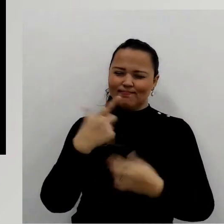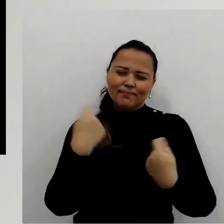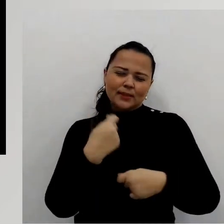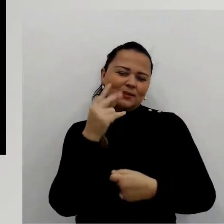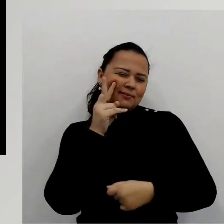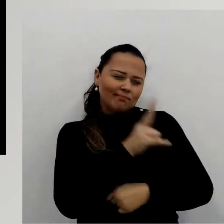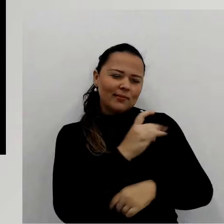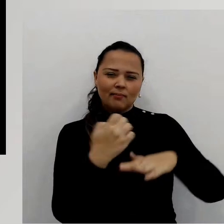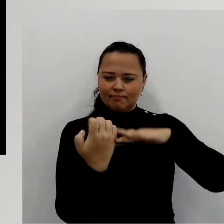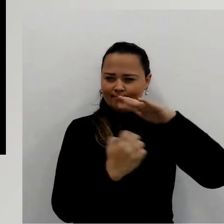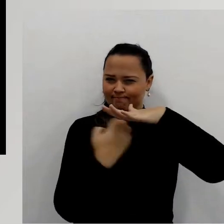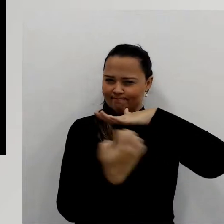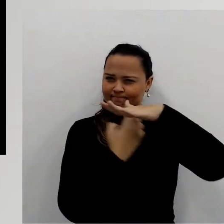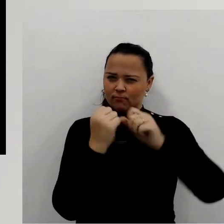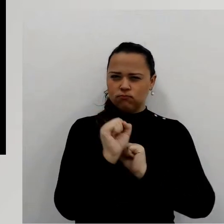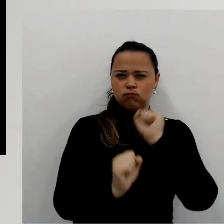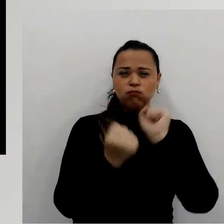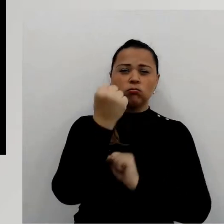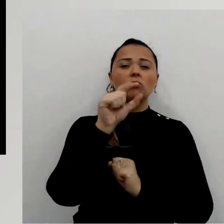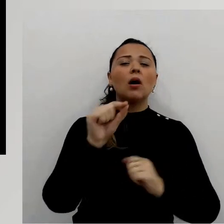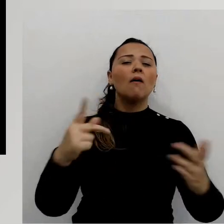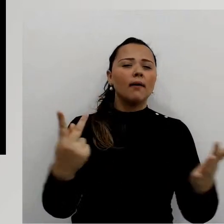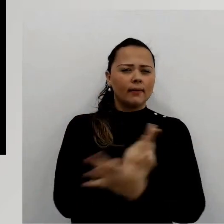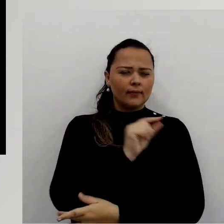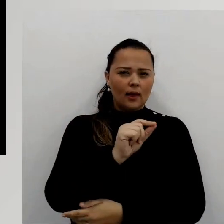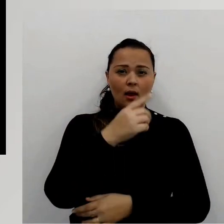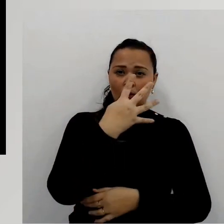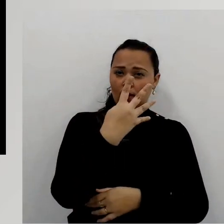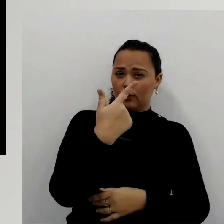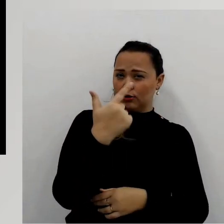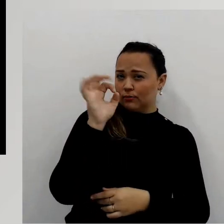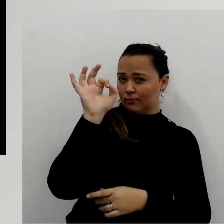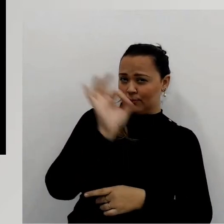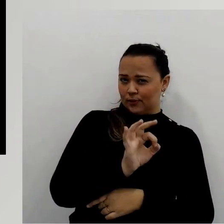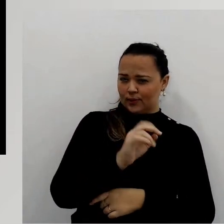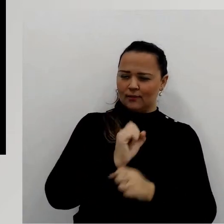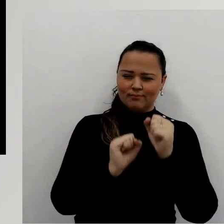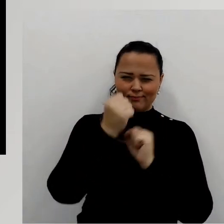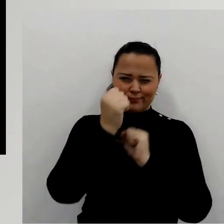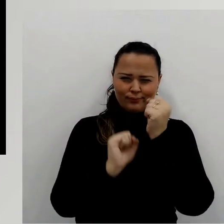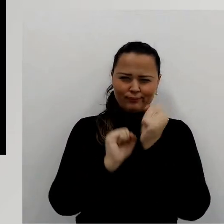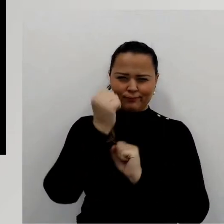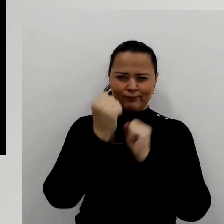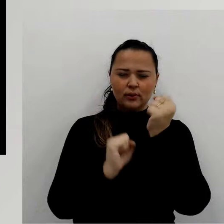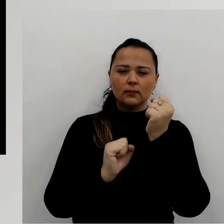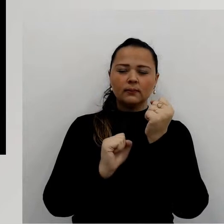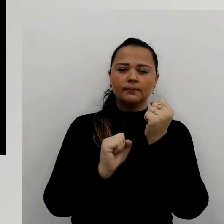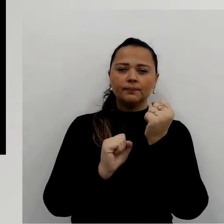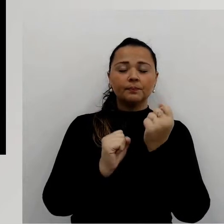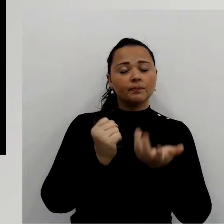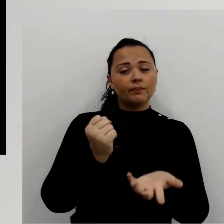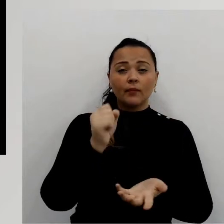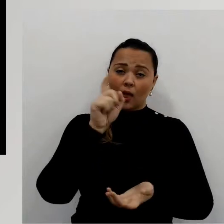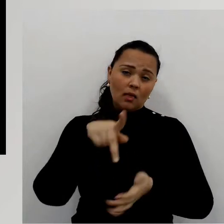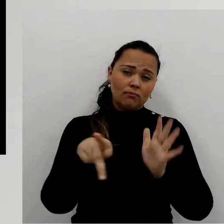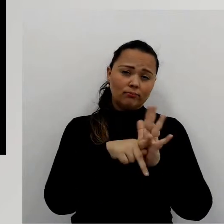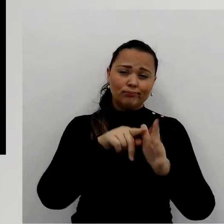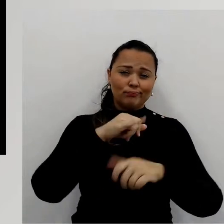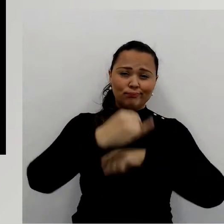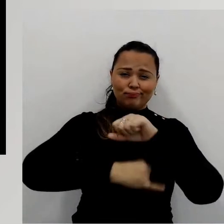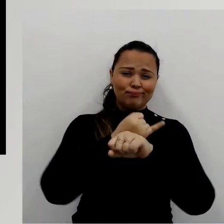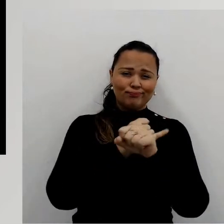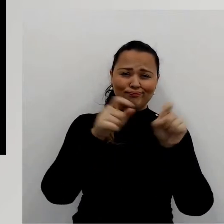about 42% of American printing went electronic. PDF files that are being